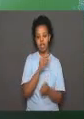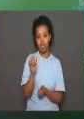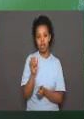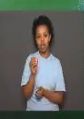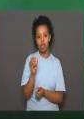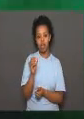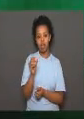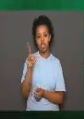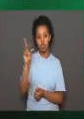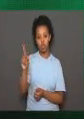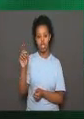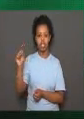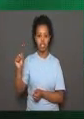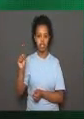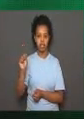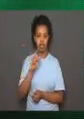syndrome.